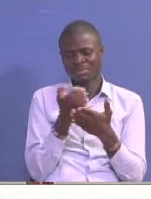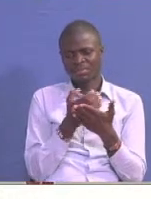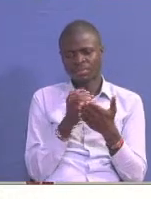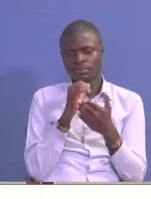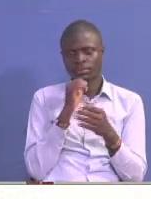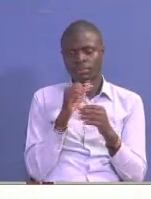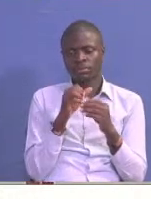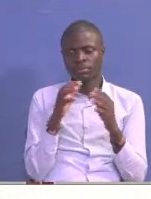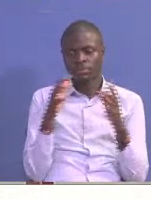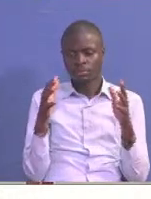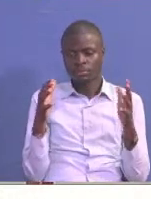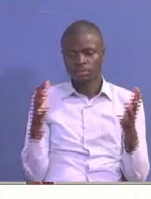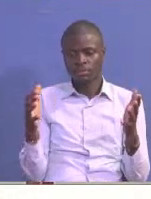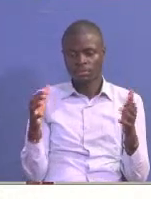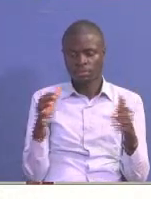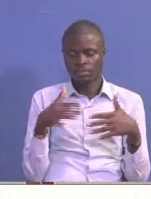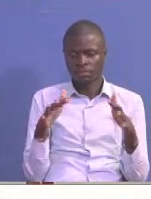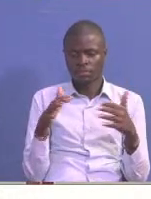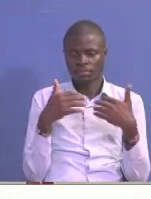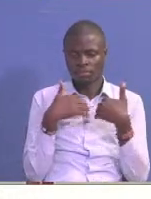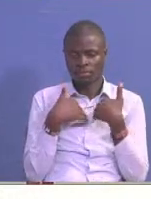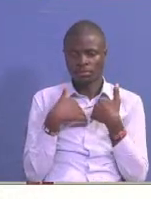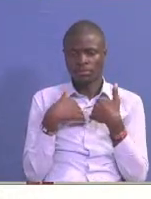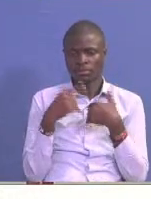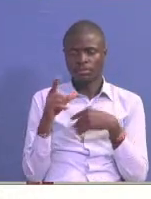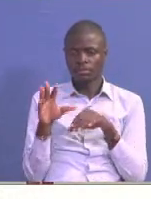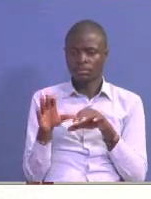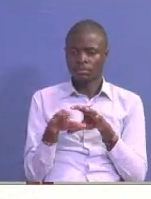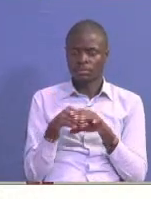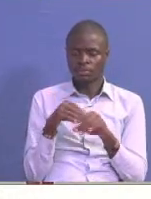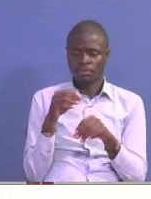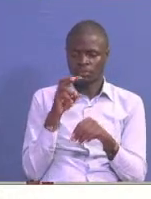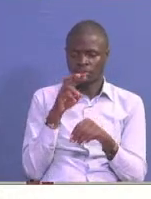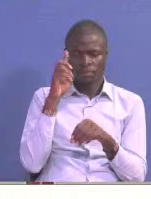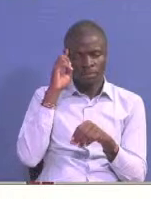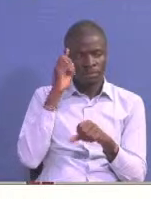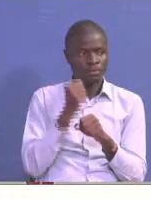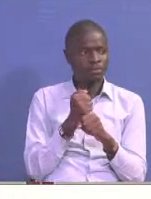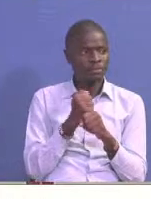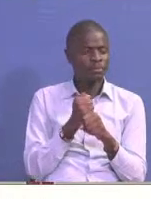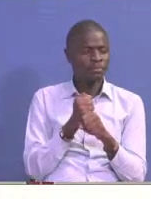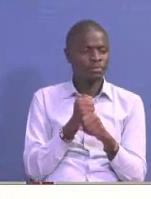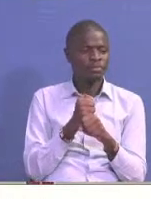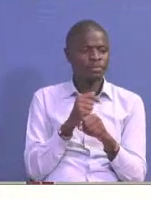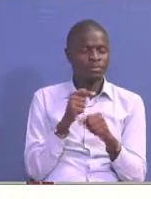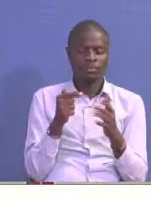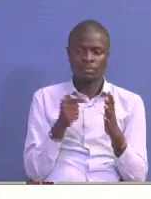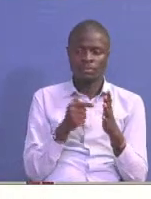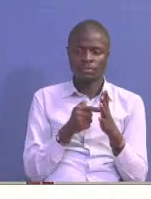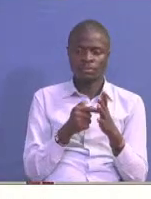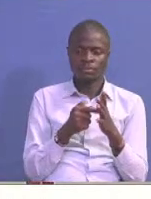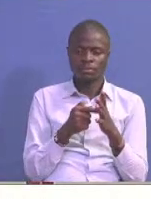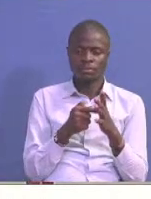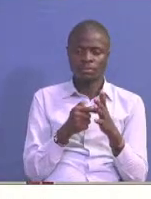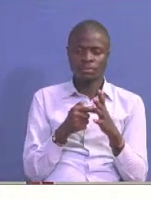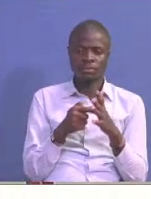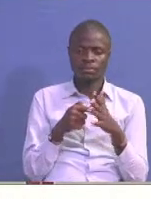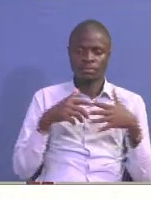expanding, people have to go out and look for jobs. And these people of high